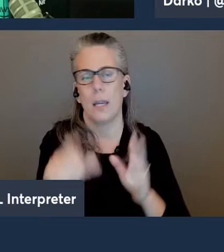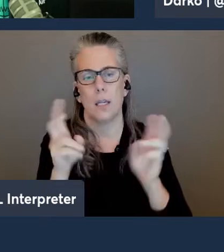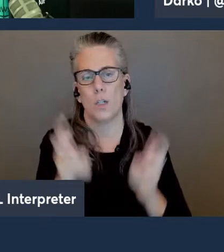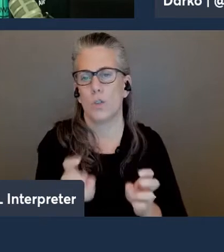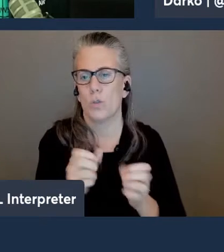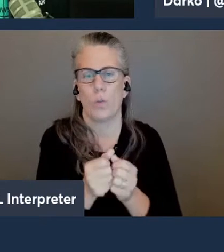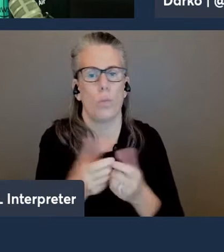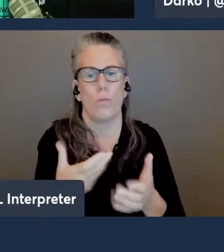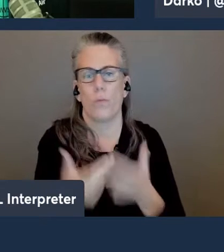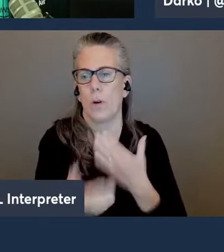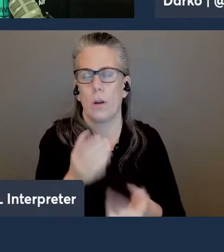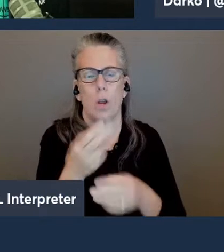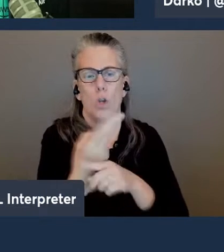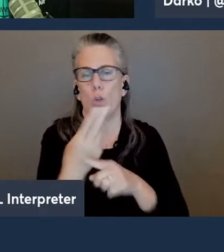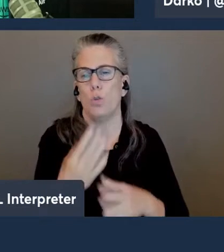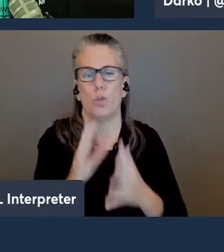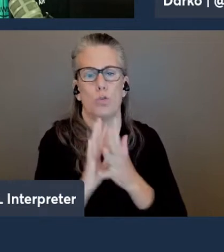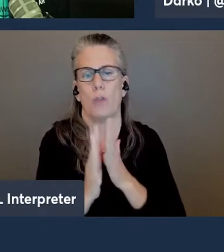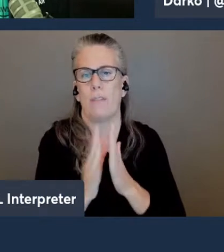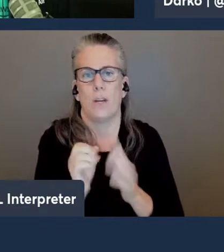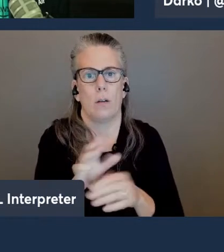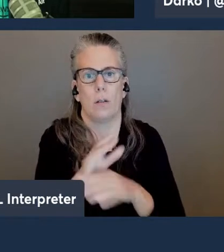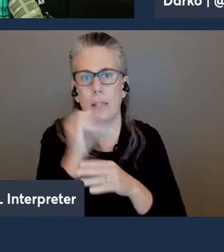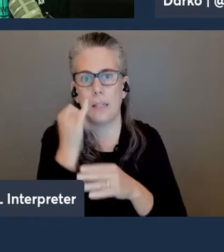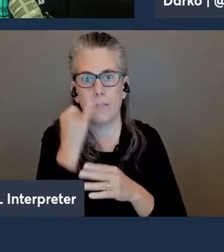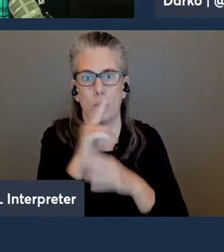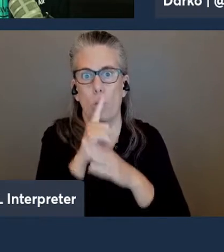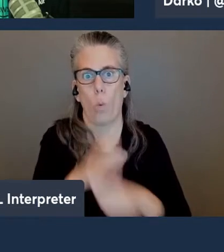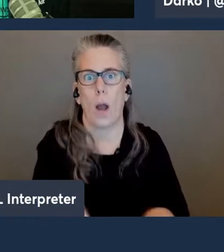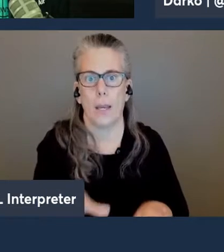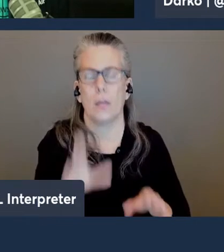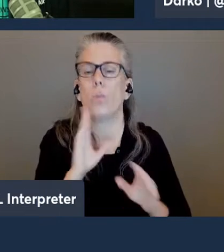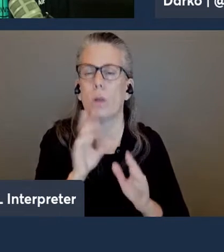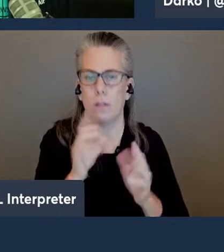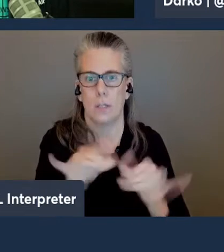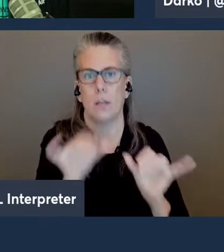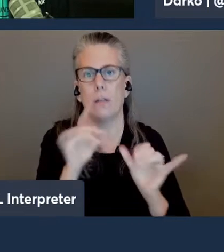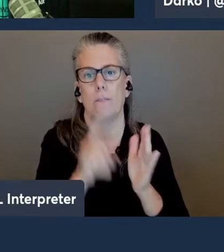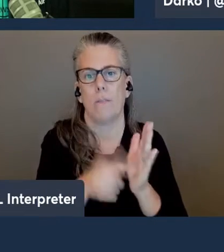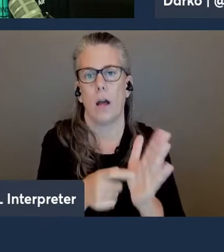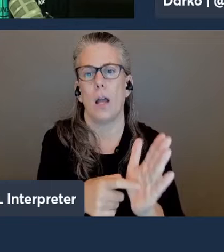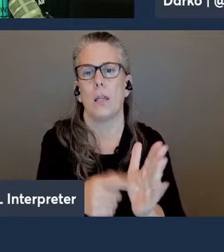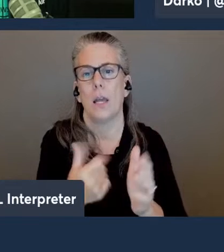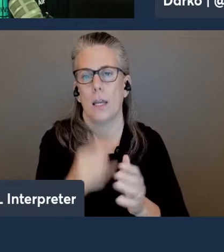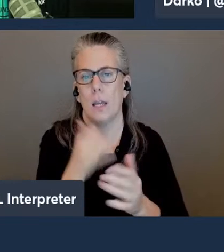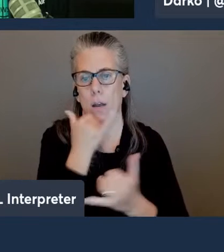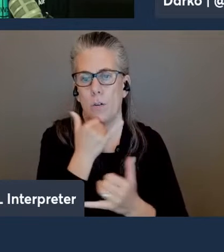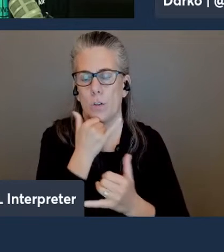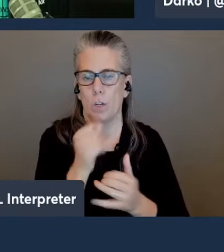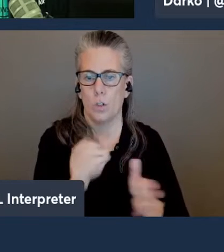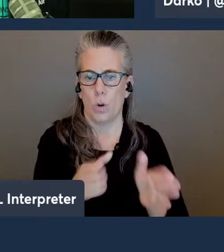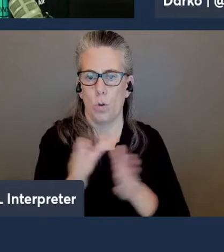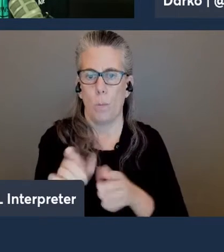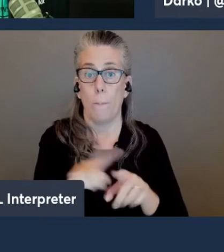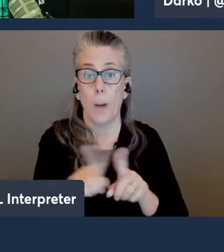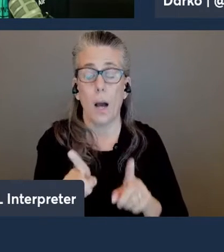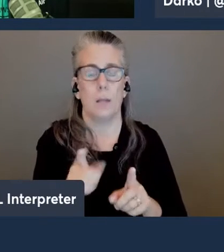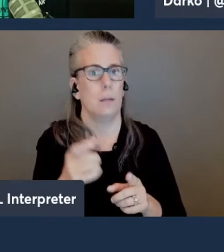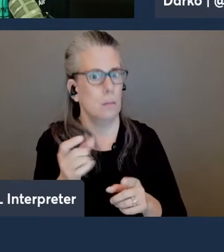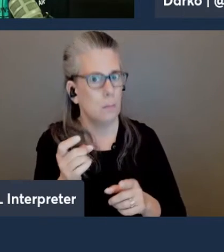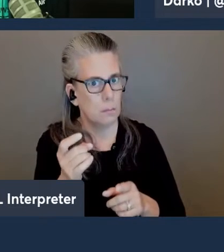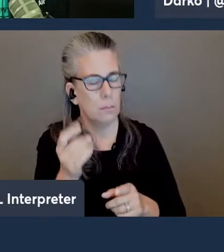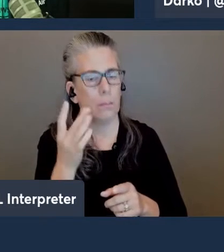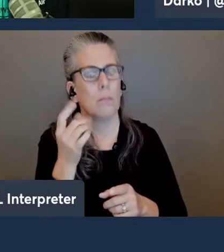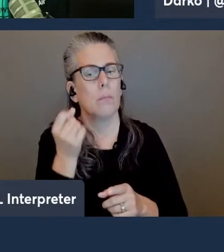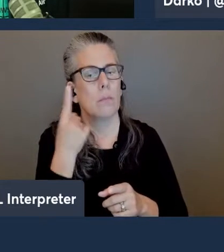alerted even before the customer is like, you know, has any issues or is impacted. However, you're missing some of the, you know, what is your actual end